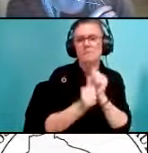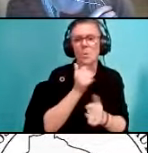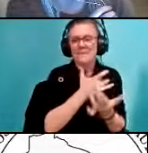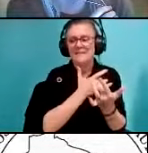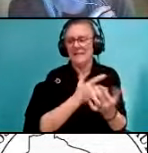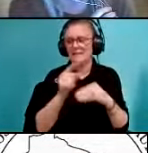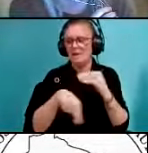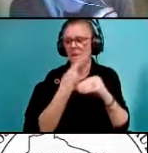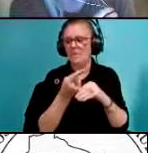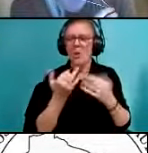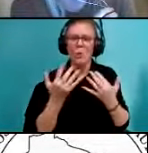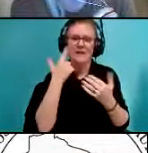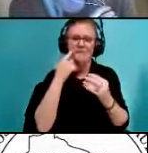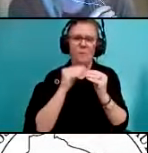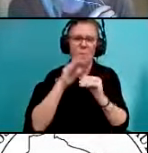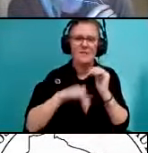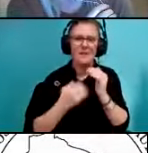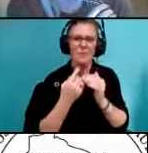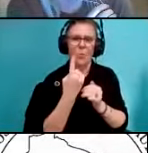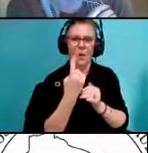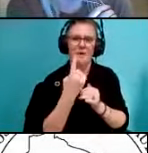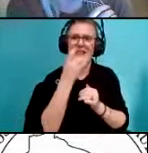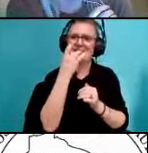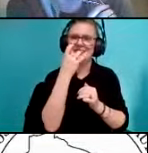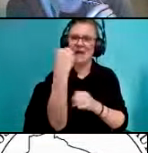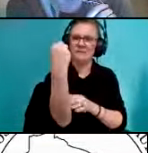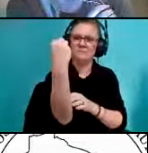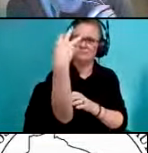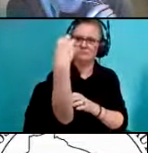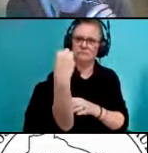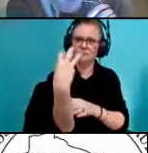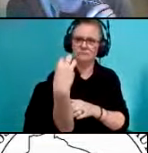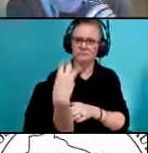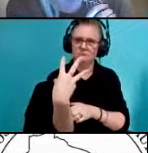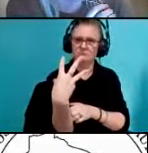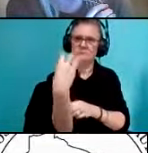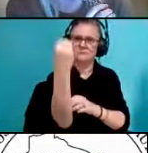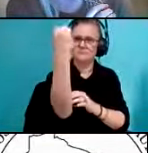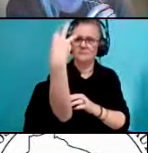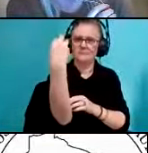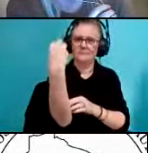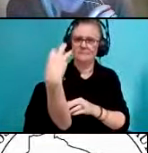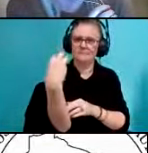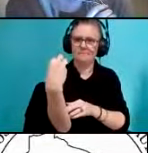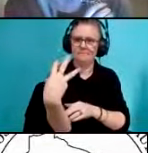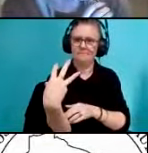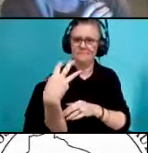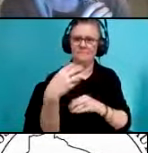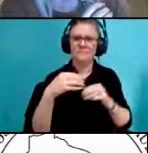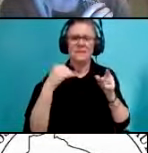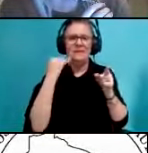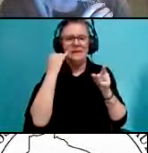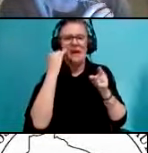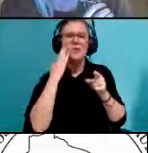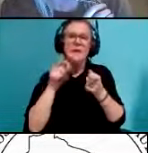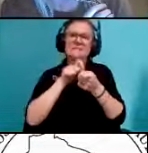about waiting for more than one traffic signal cycle at an intersection. Again, just during those, pretty specific times